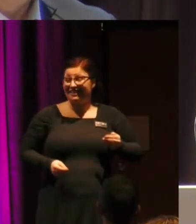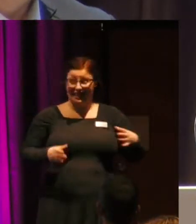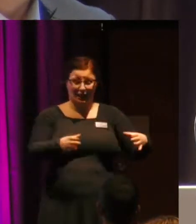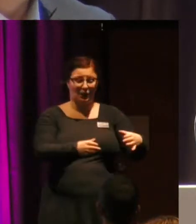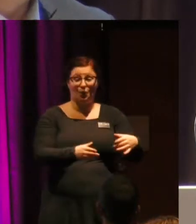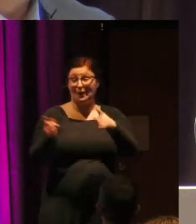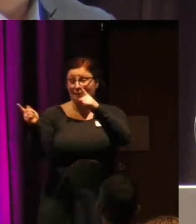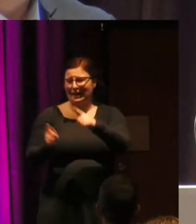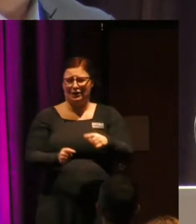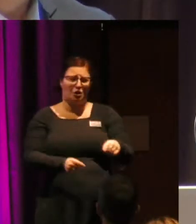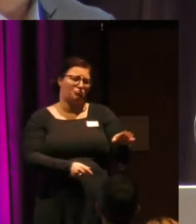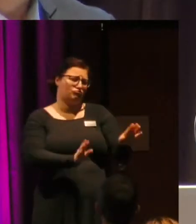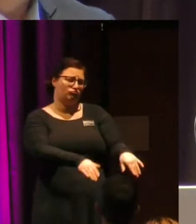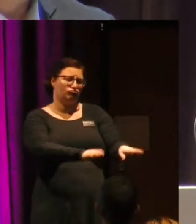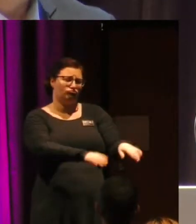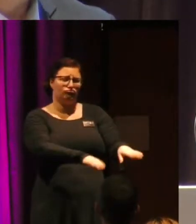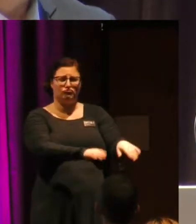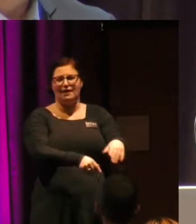very common.